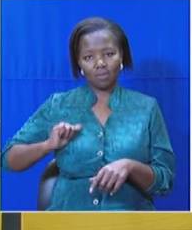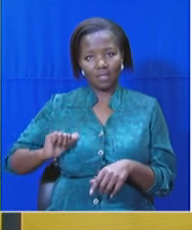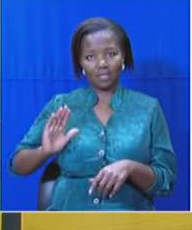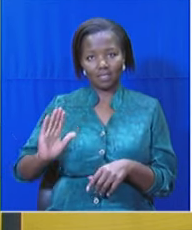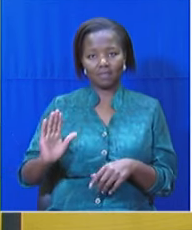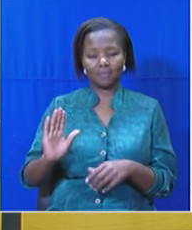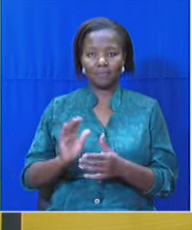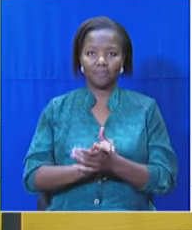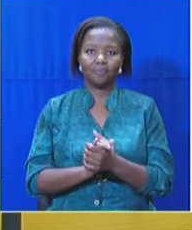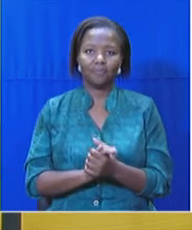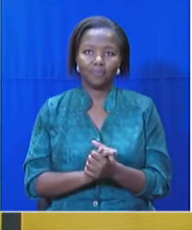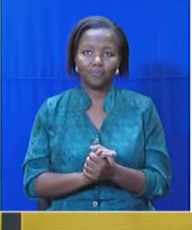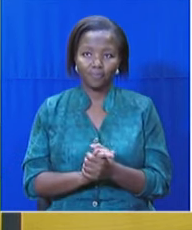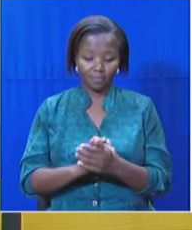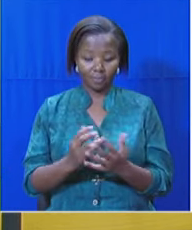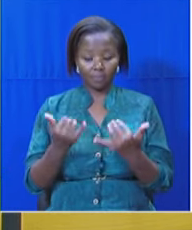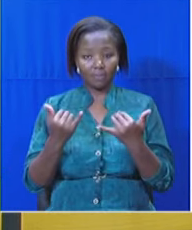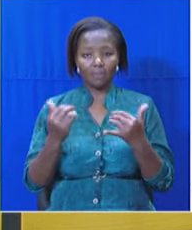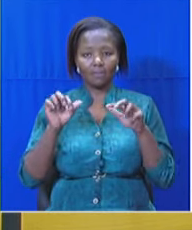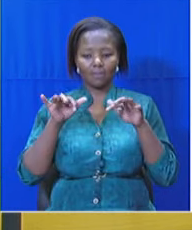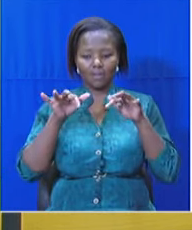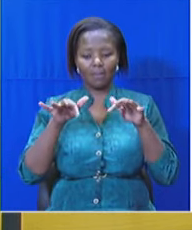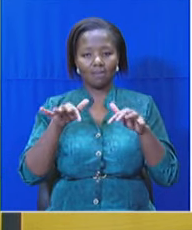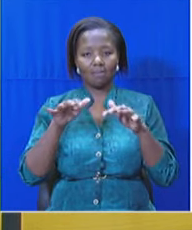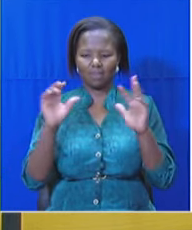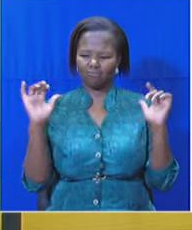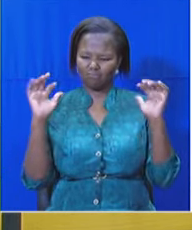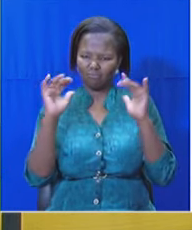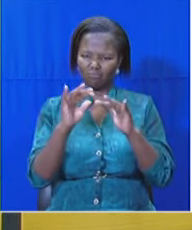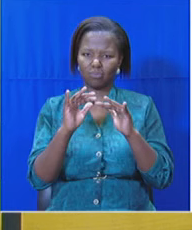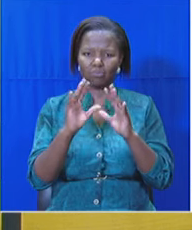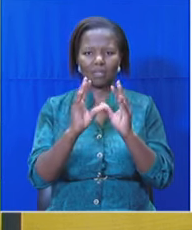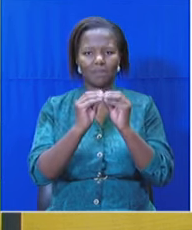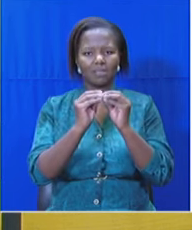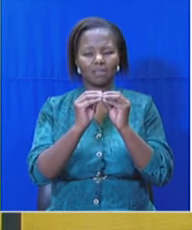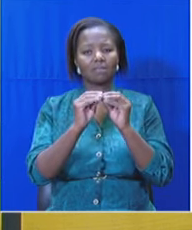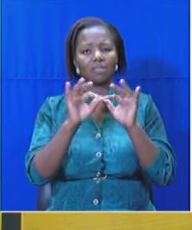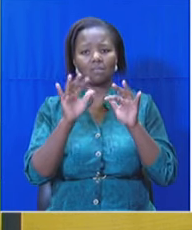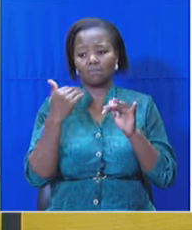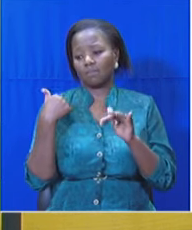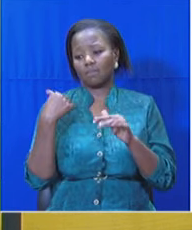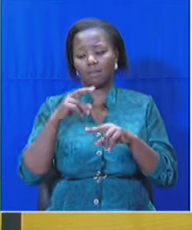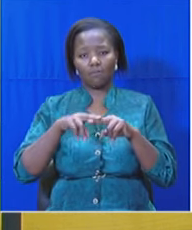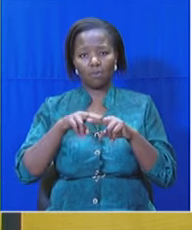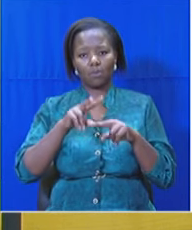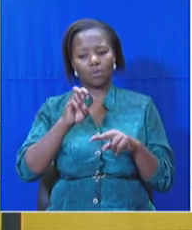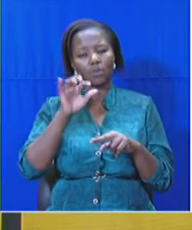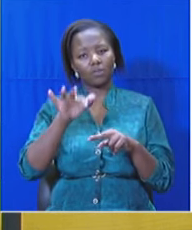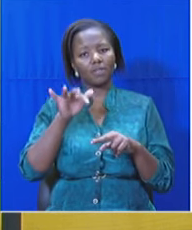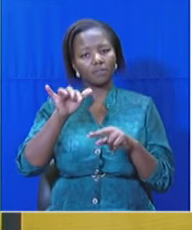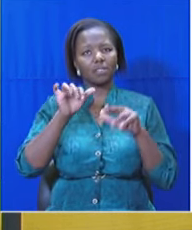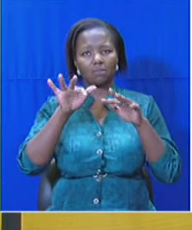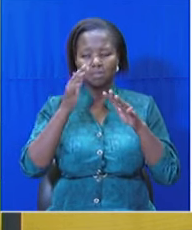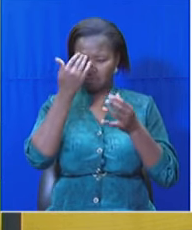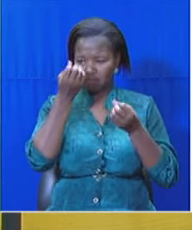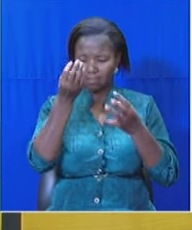that. During the public hearings in February 2015, a very strong public opinion was registered with regard to a possibility